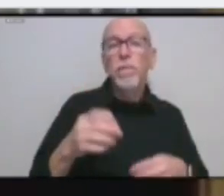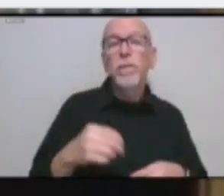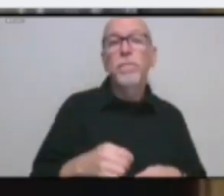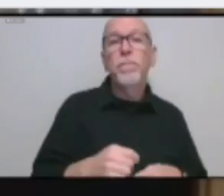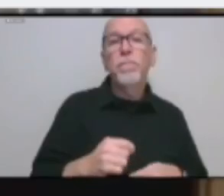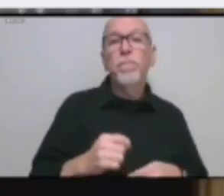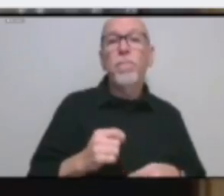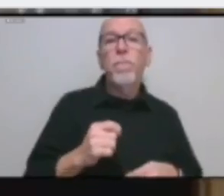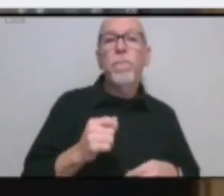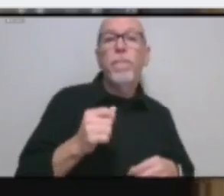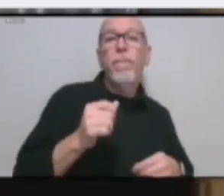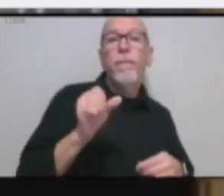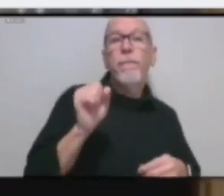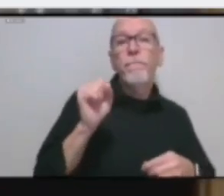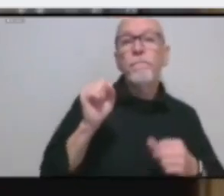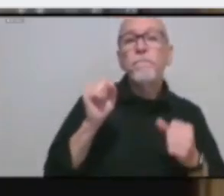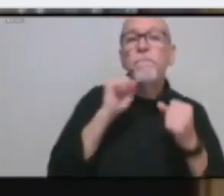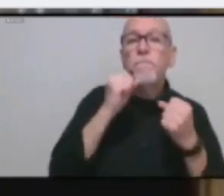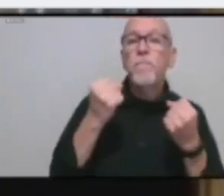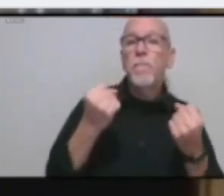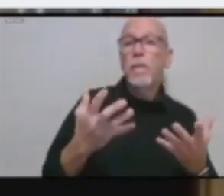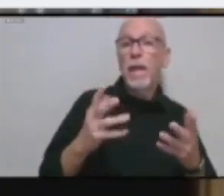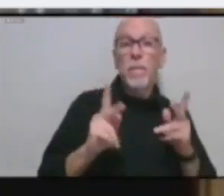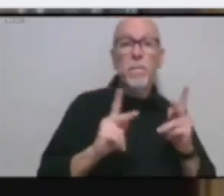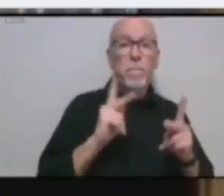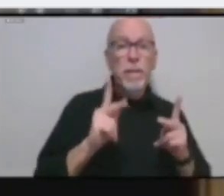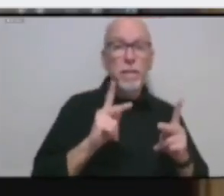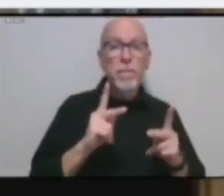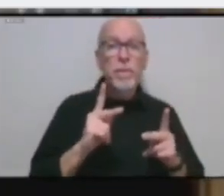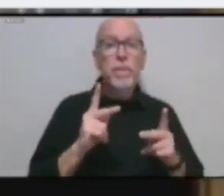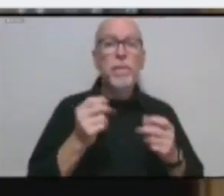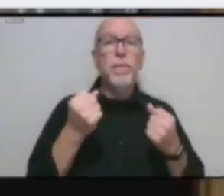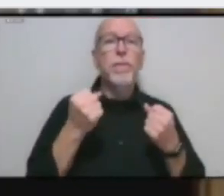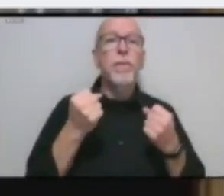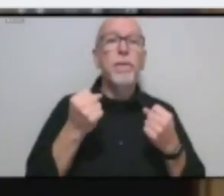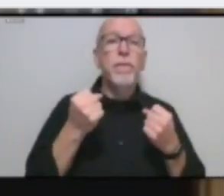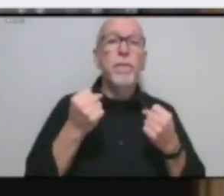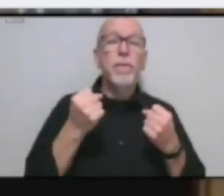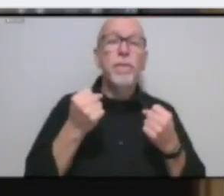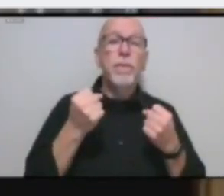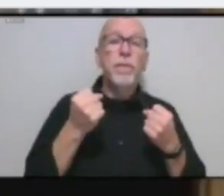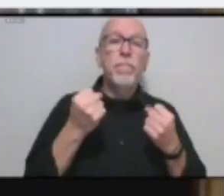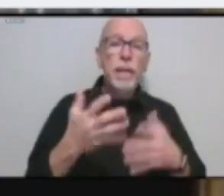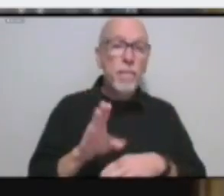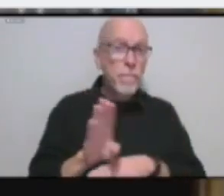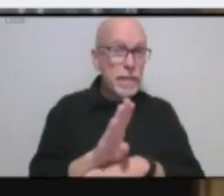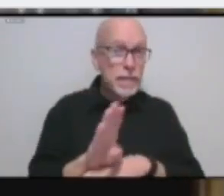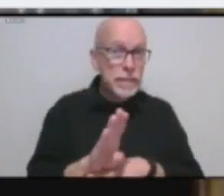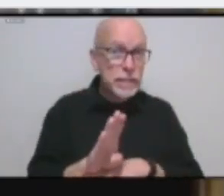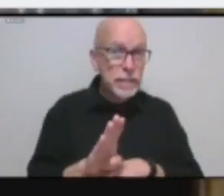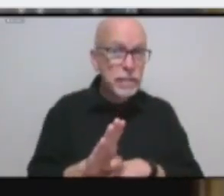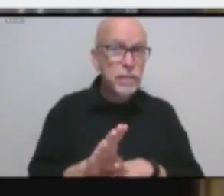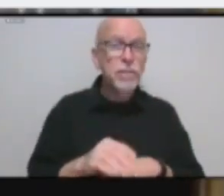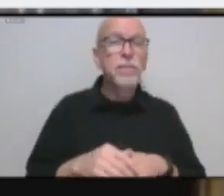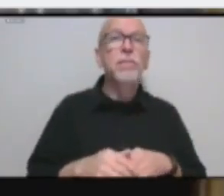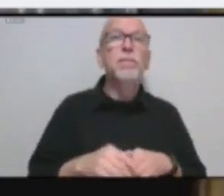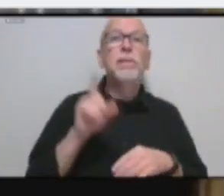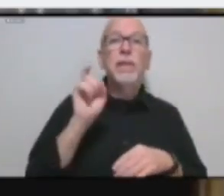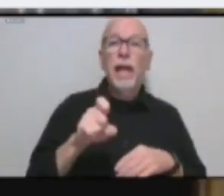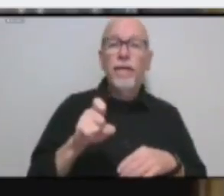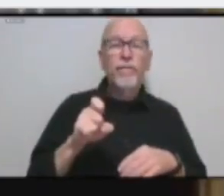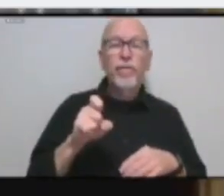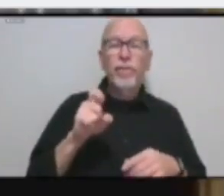that is that so many individuals and so many businesses have had to